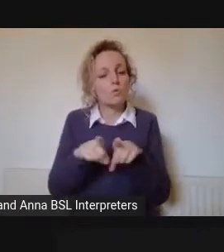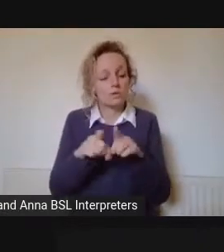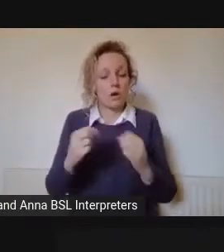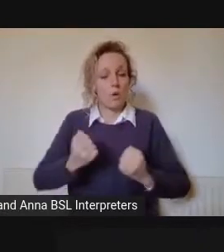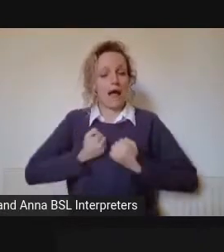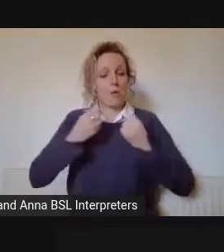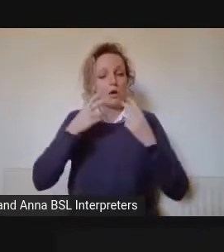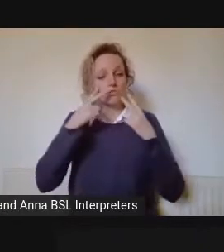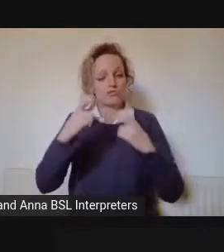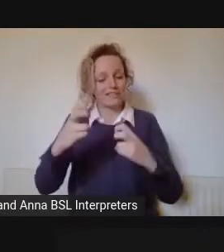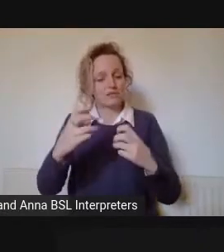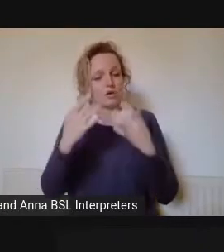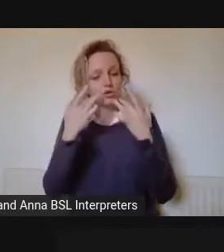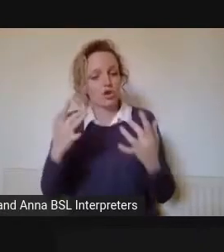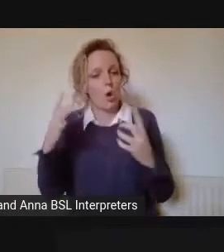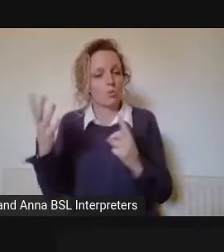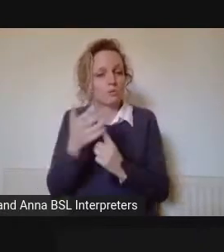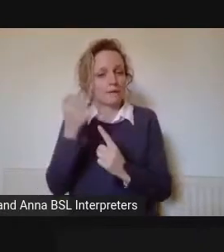is very